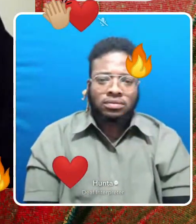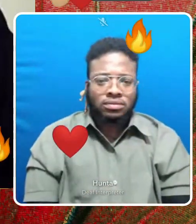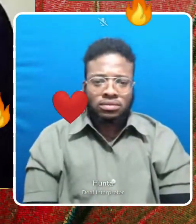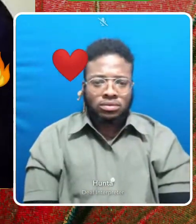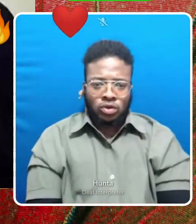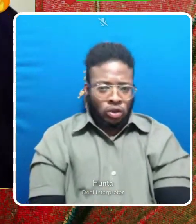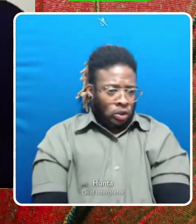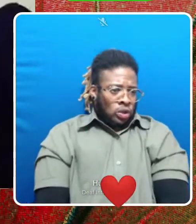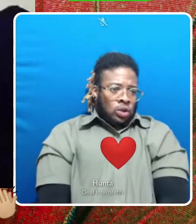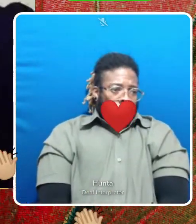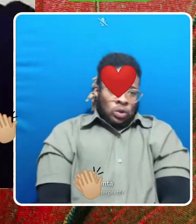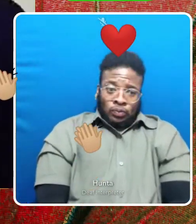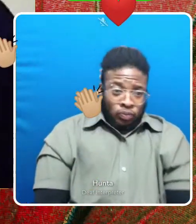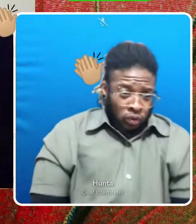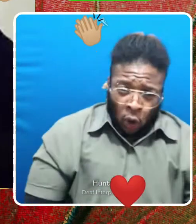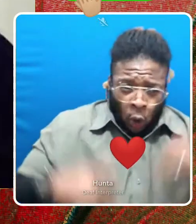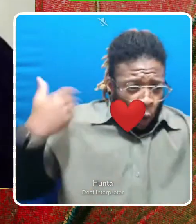Woo!